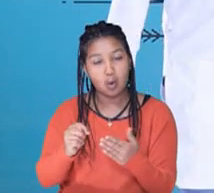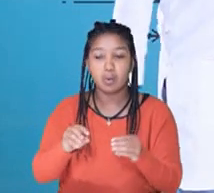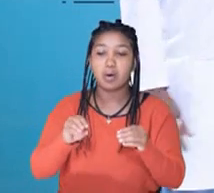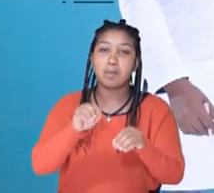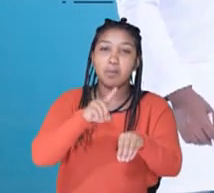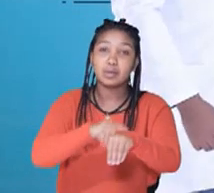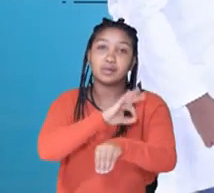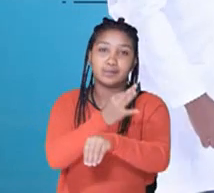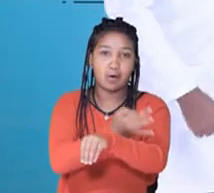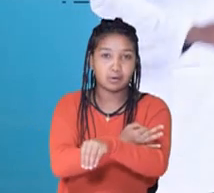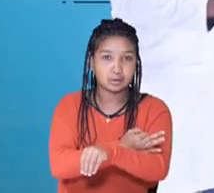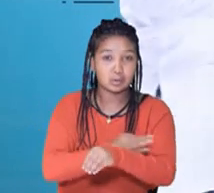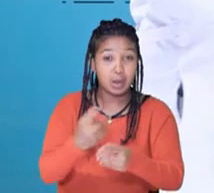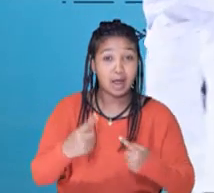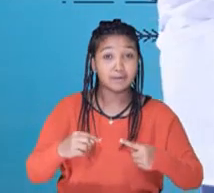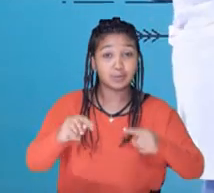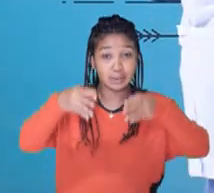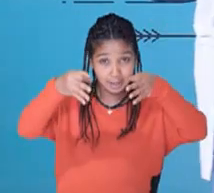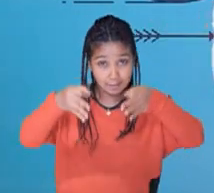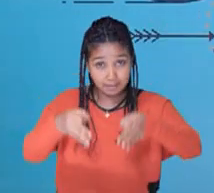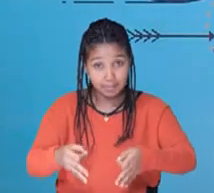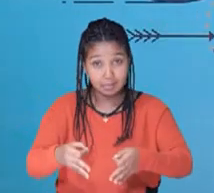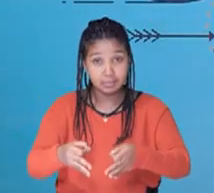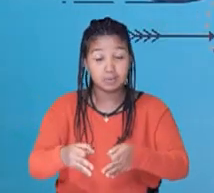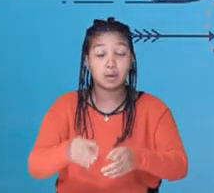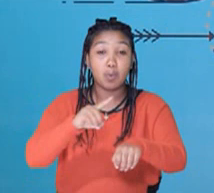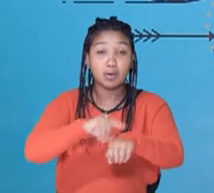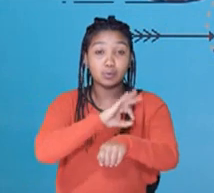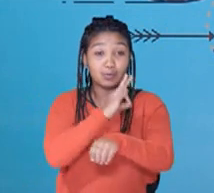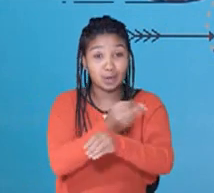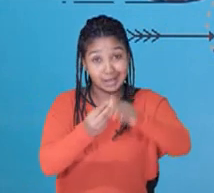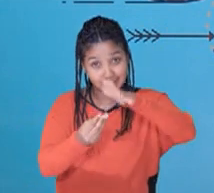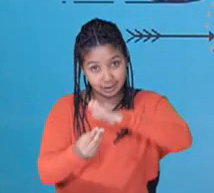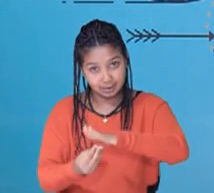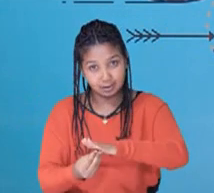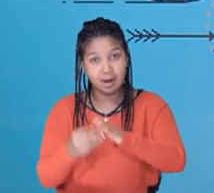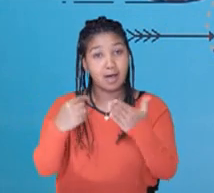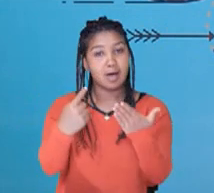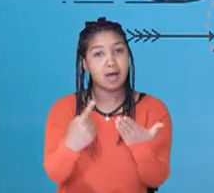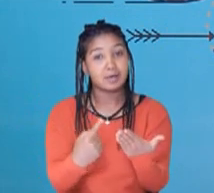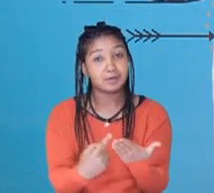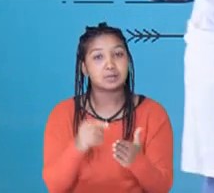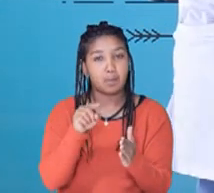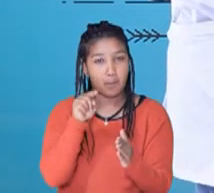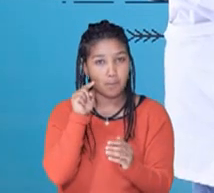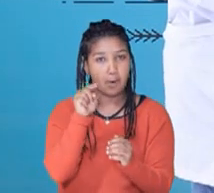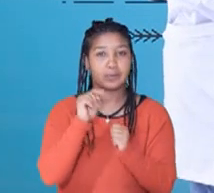force. So we have tried to determine the moment of force exerted at this